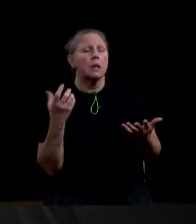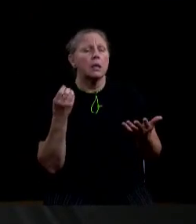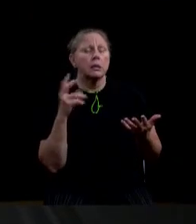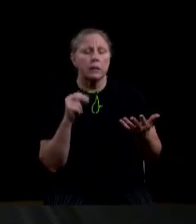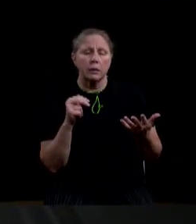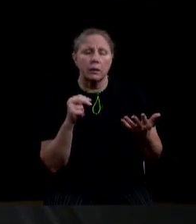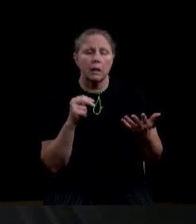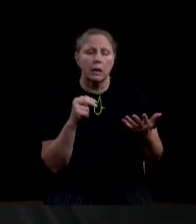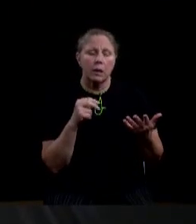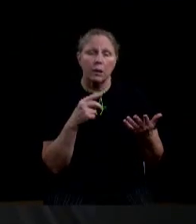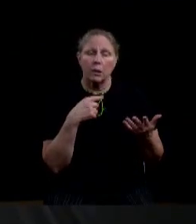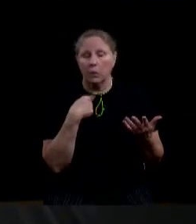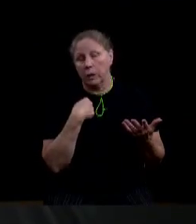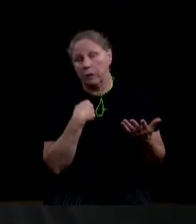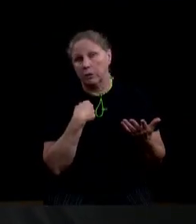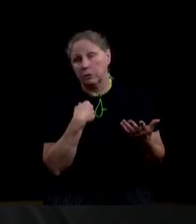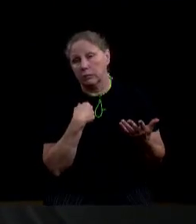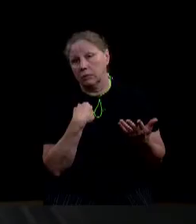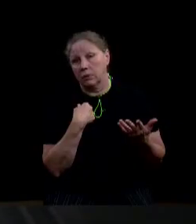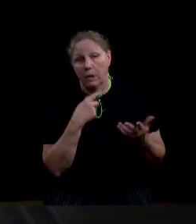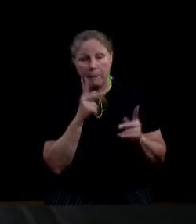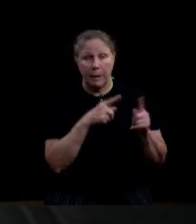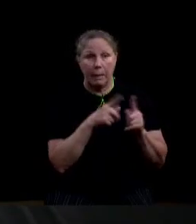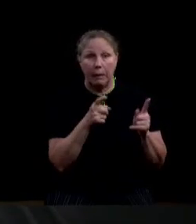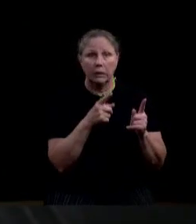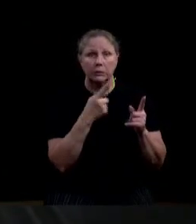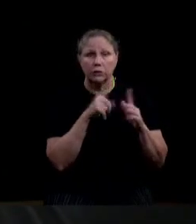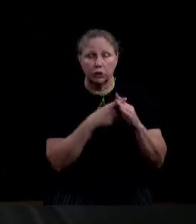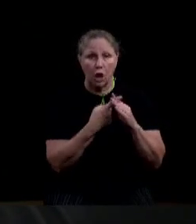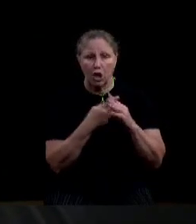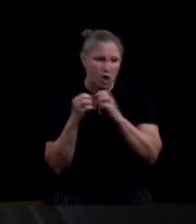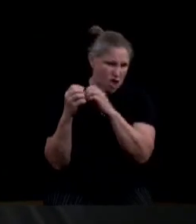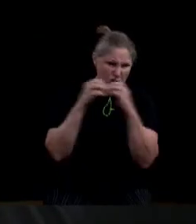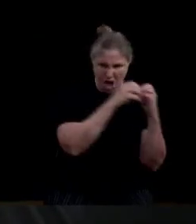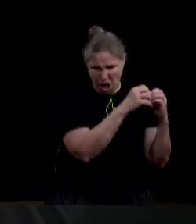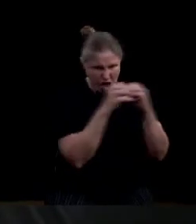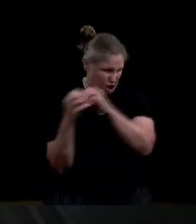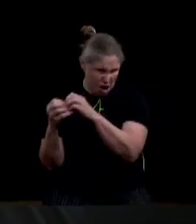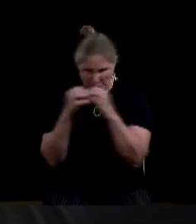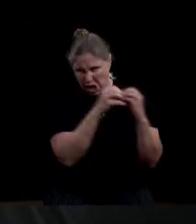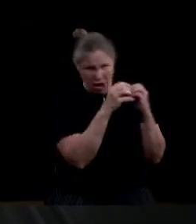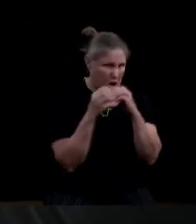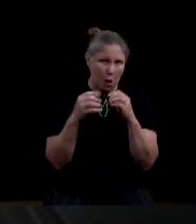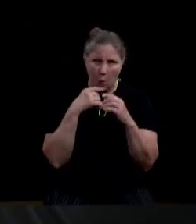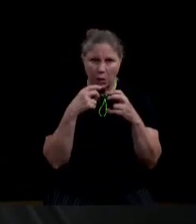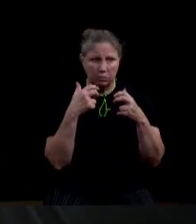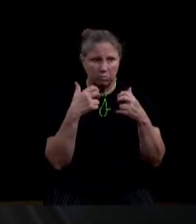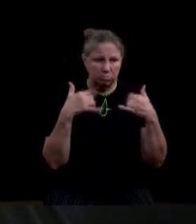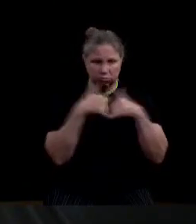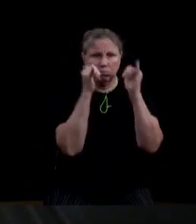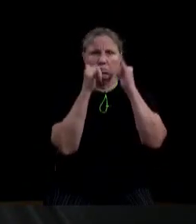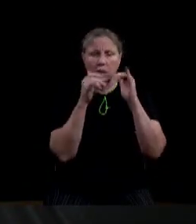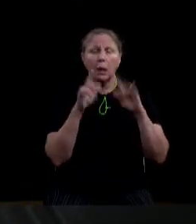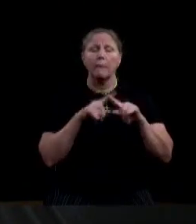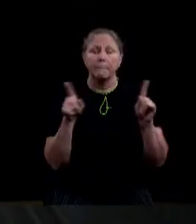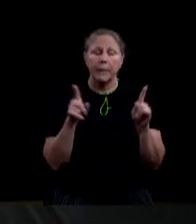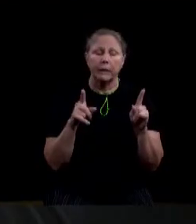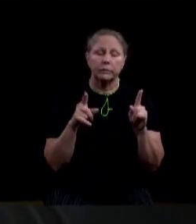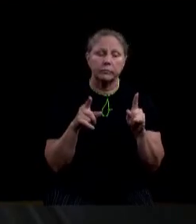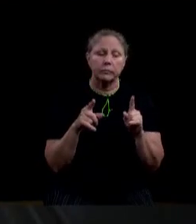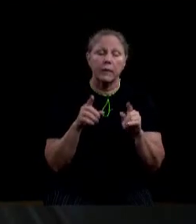get into an argument or create conflict there. But the business owners in a private property state have the